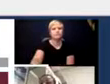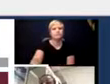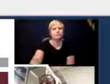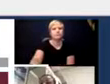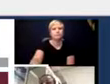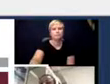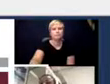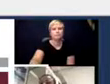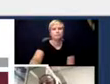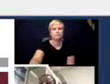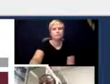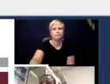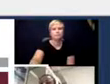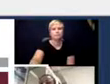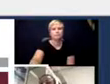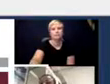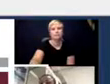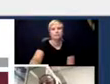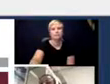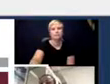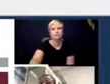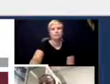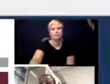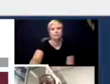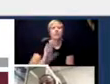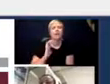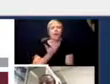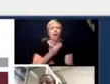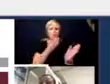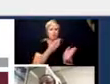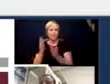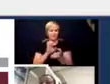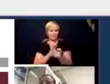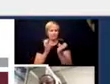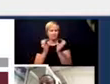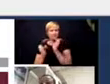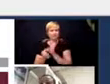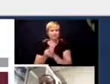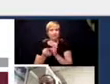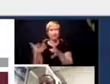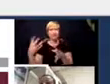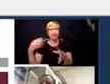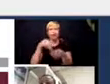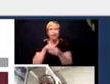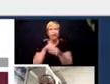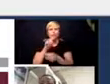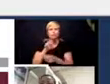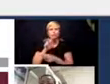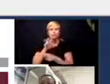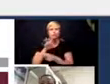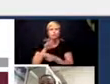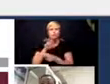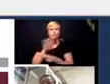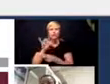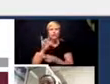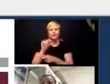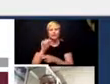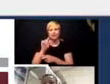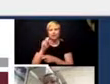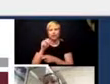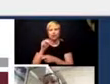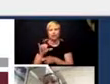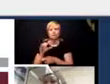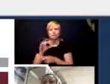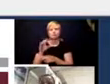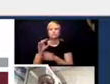as you can see here, is evolving, but currently includes those 138 telephonic contact tracers and maybe